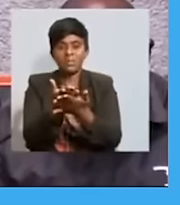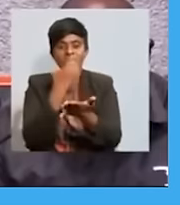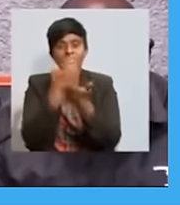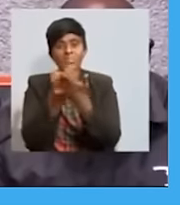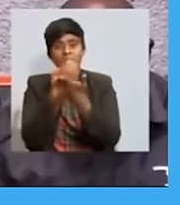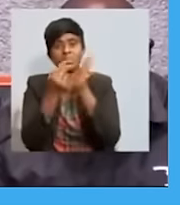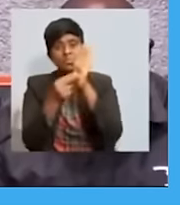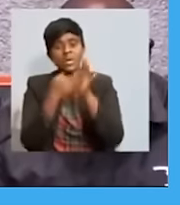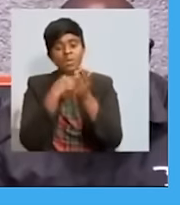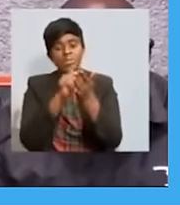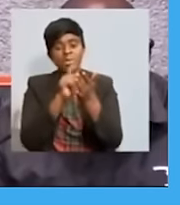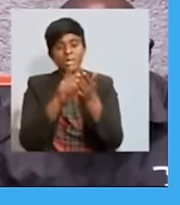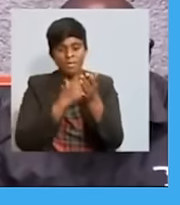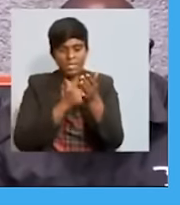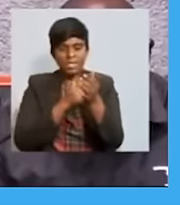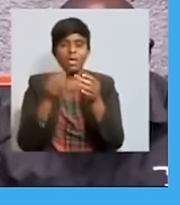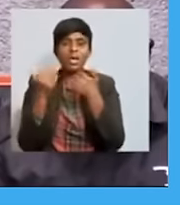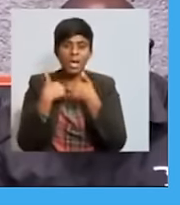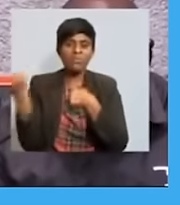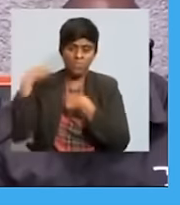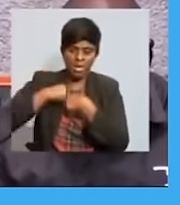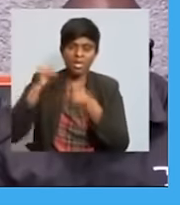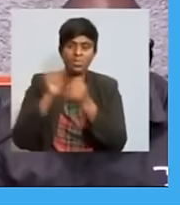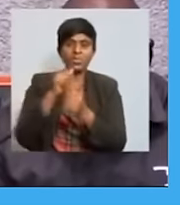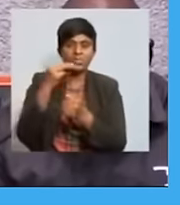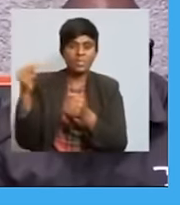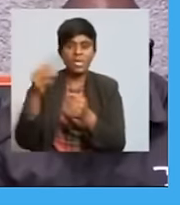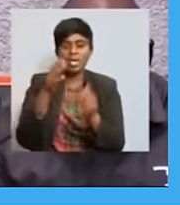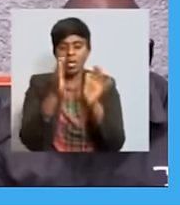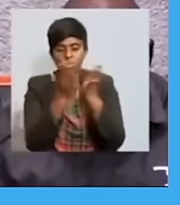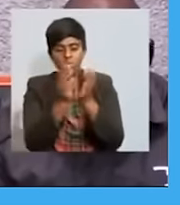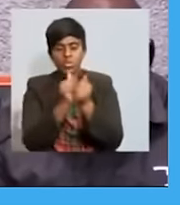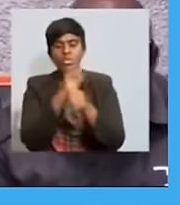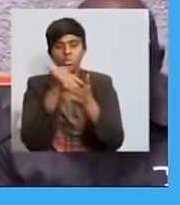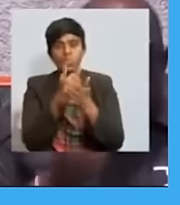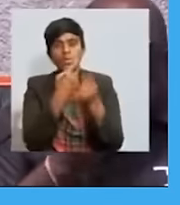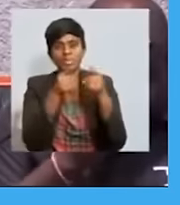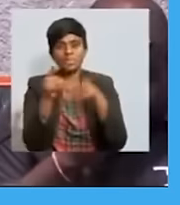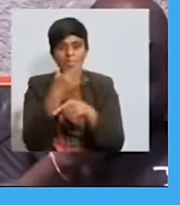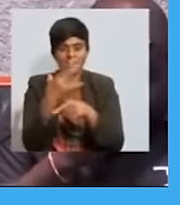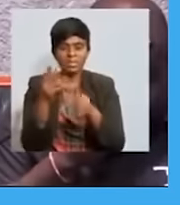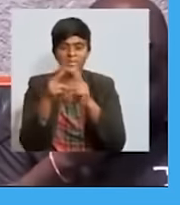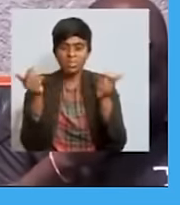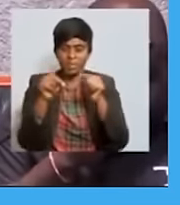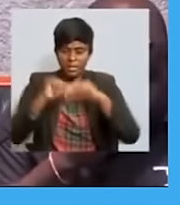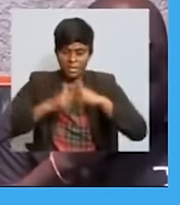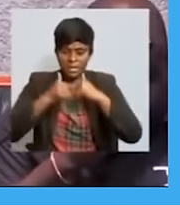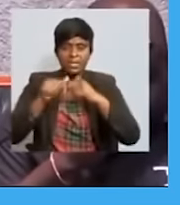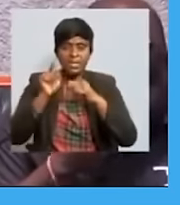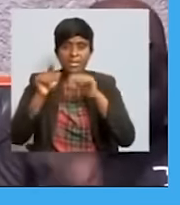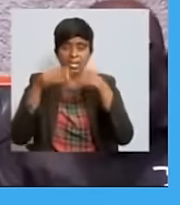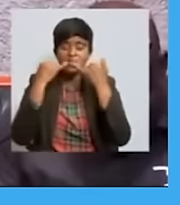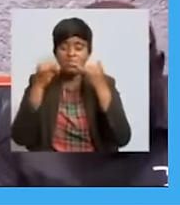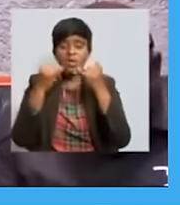proof? And I'm now moving with a bag full of materials, books, and all sorts of stuff, so that whoever requests for that